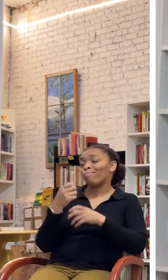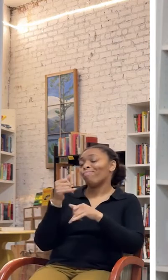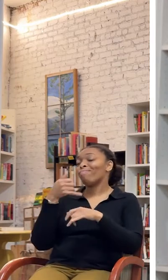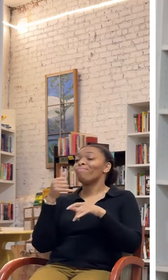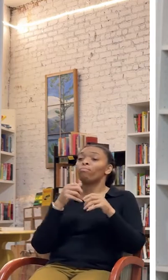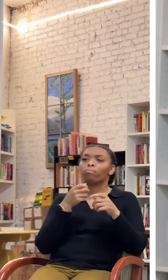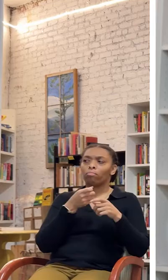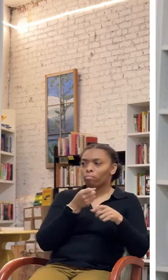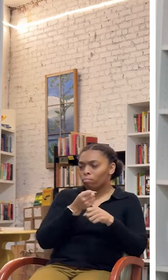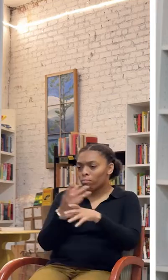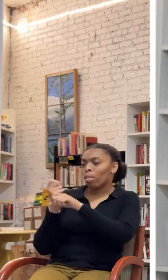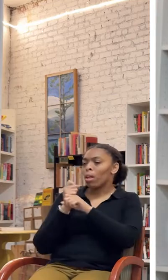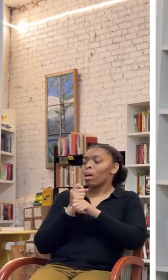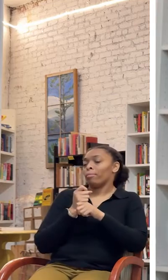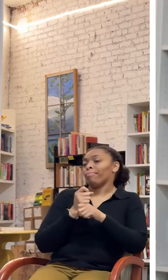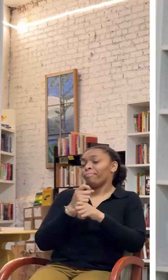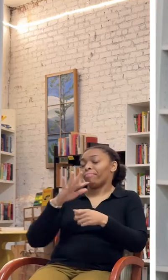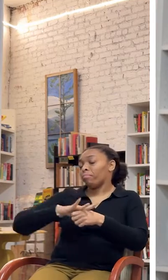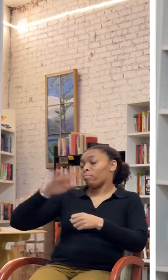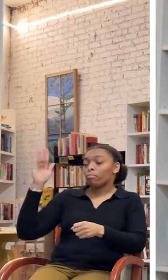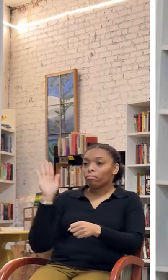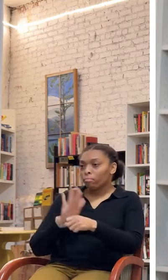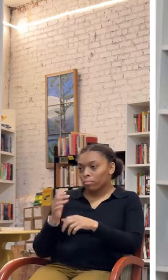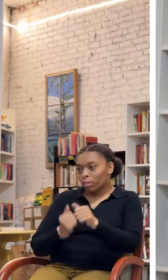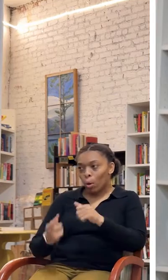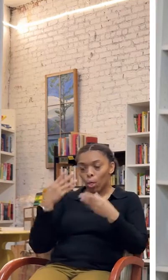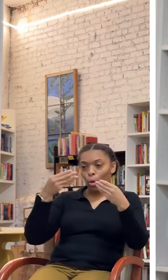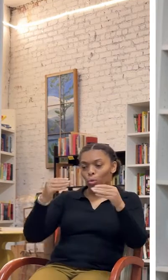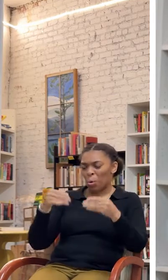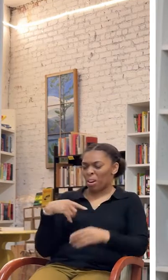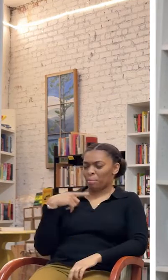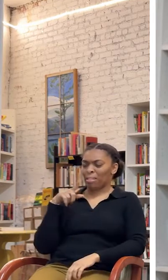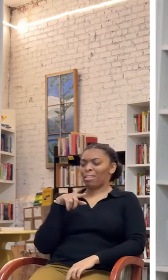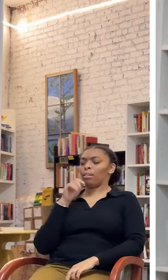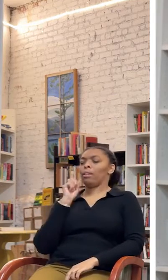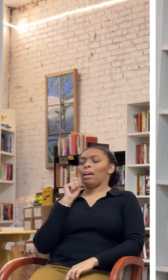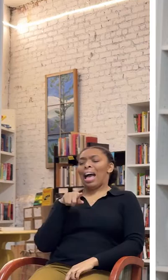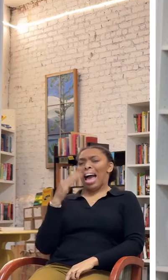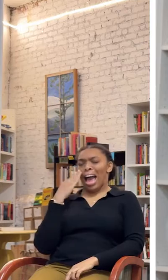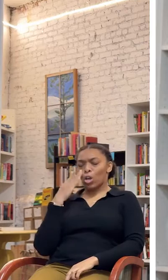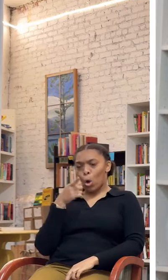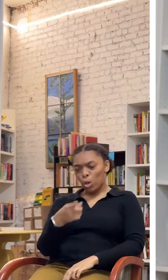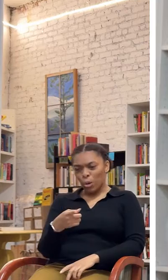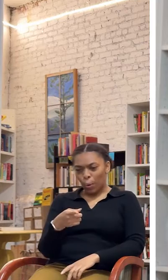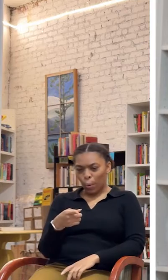store. She is popping off on everybody in the store. And I'm like, I know you from somewhere. And I look and I